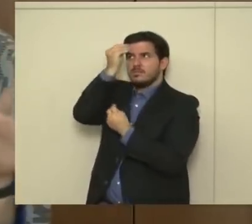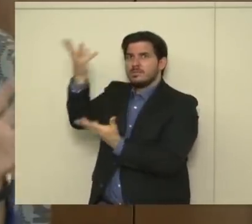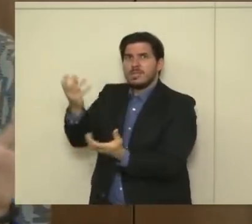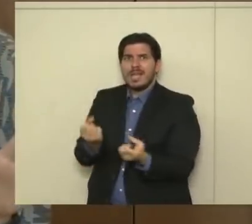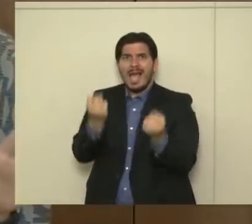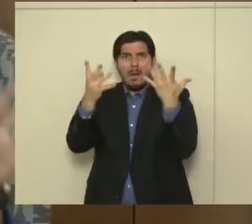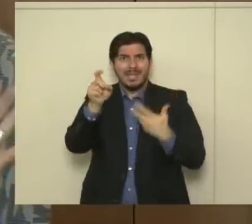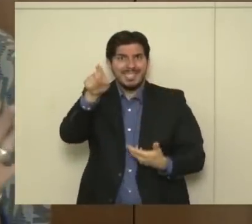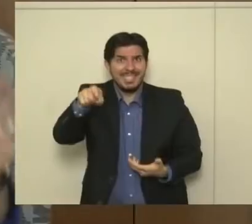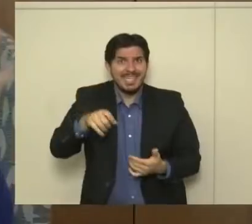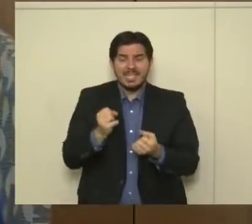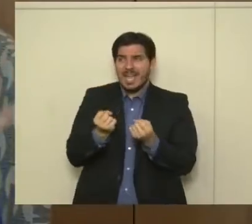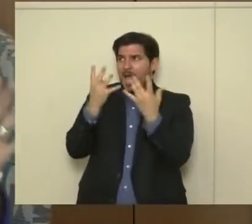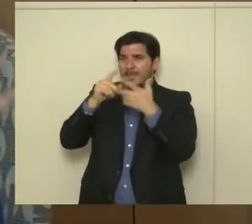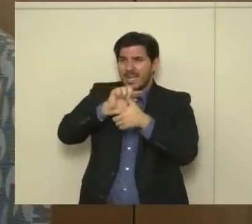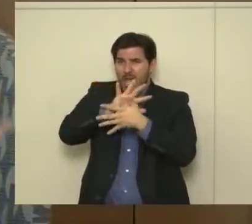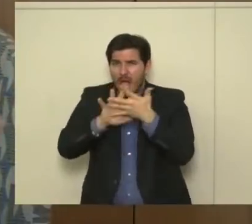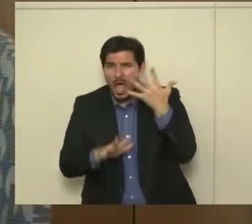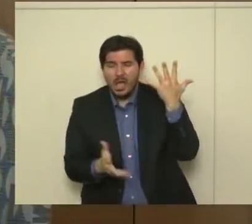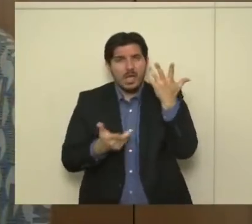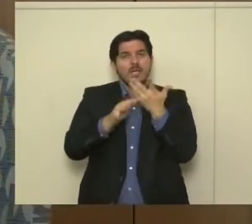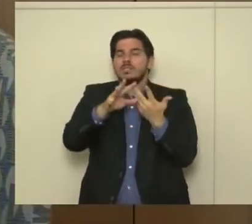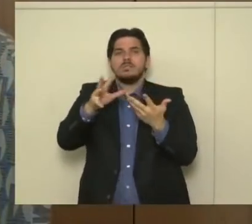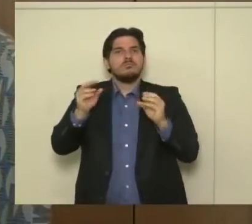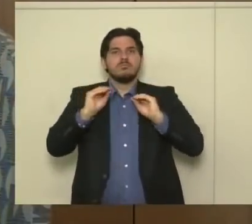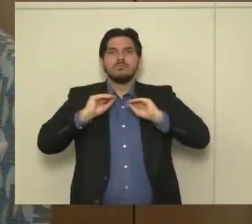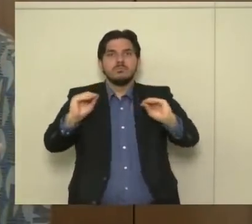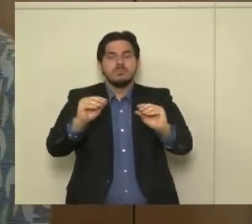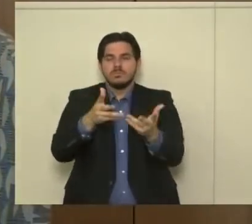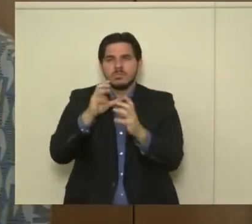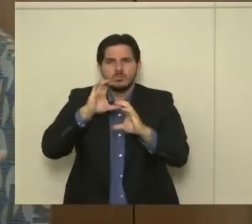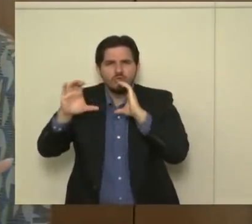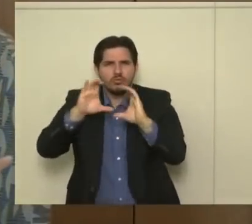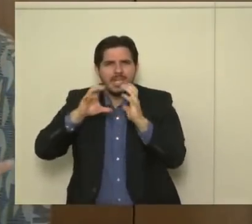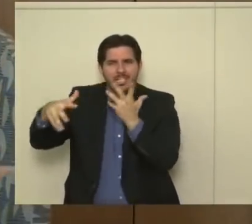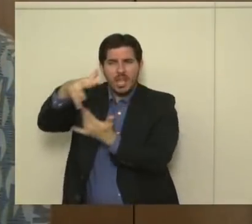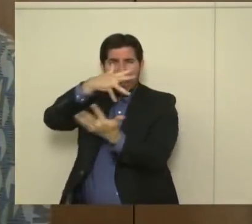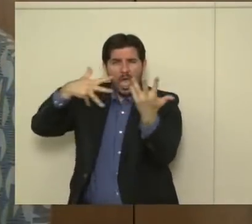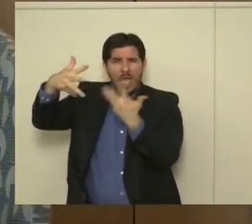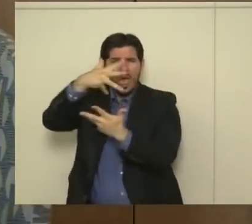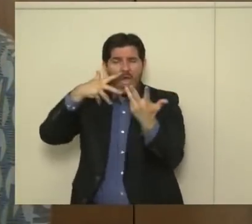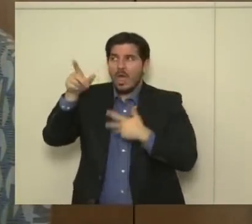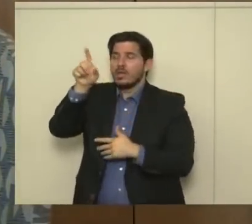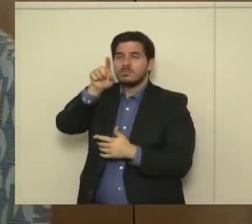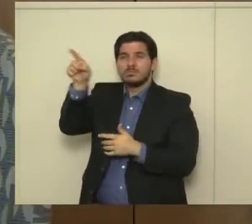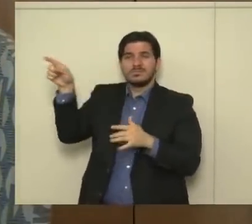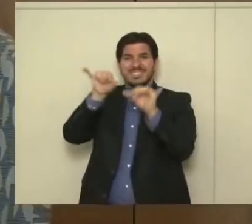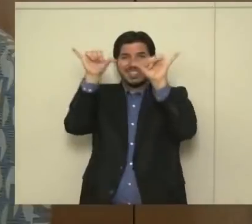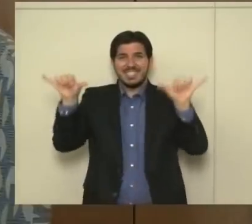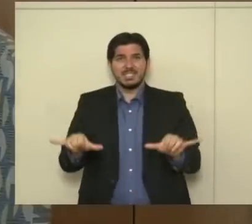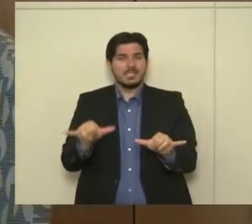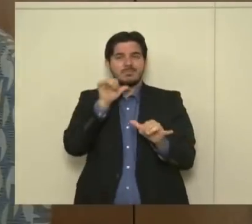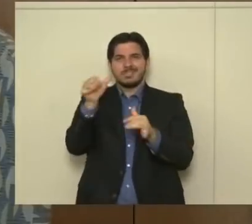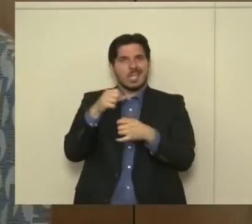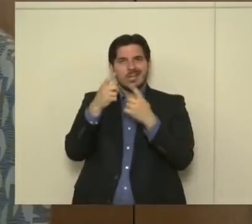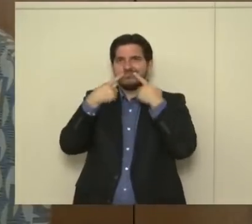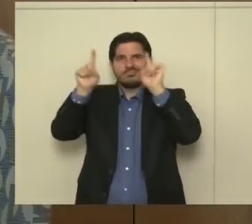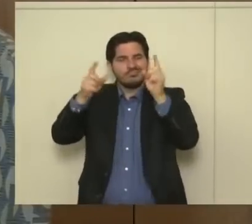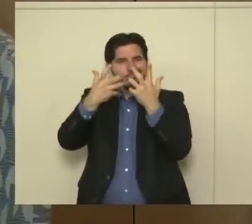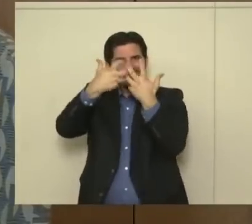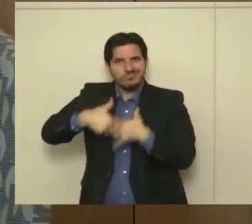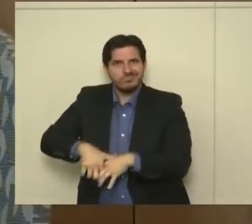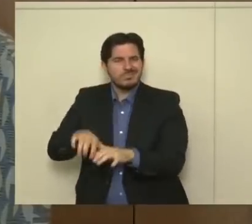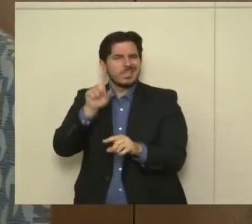very specific roles to make sure the state can keep managing productively in a COVID world, and that's one of my jobs, is